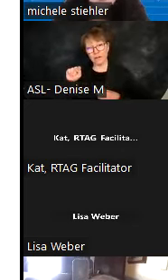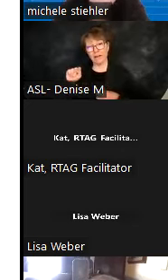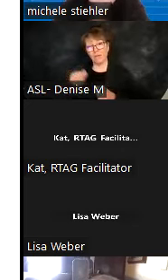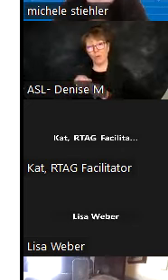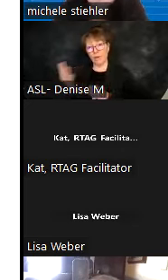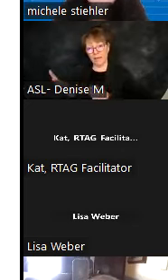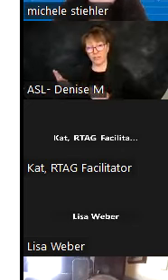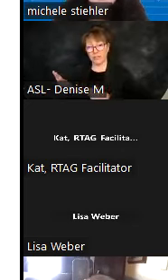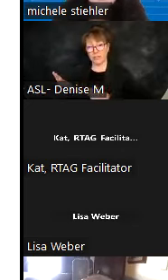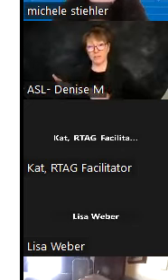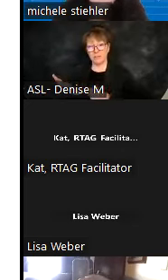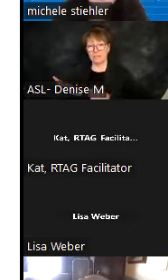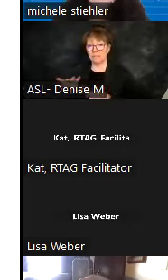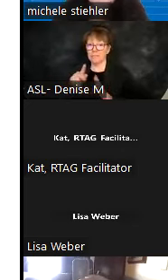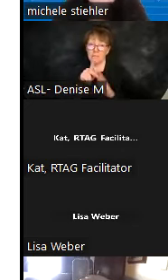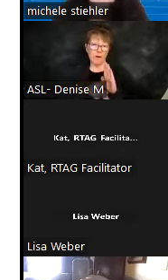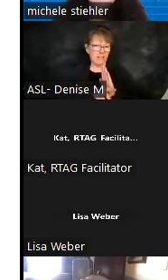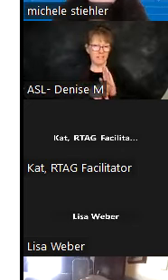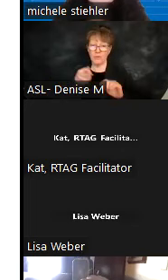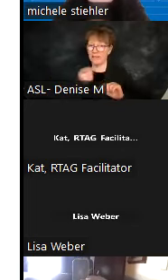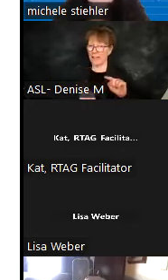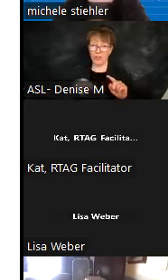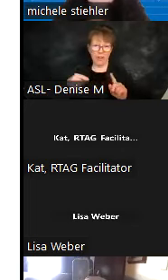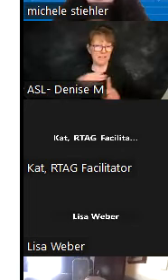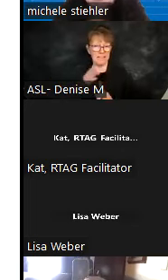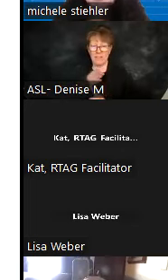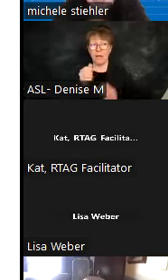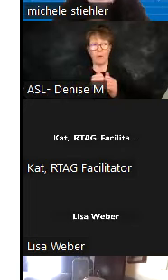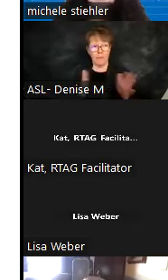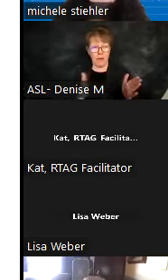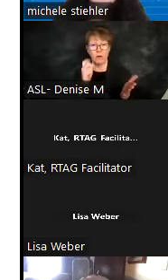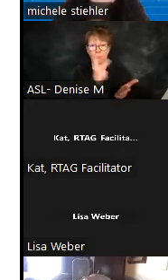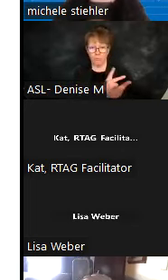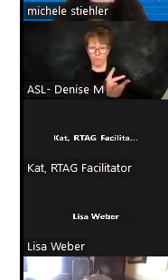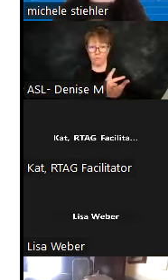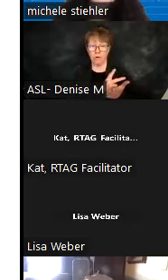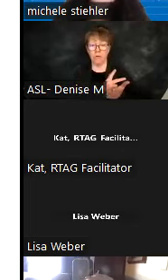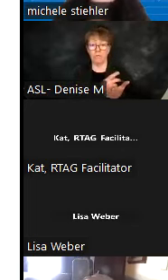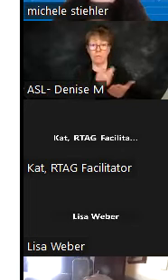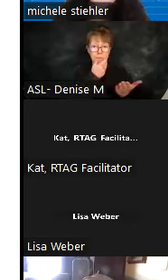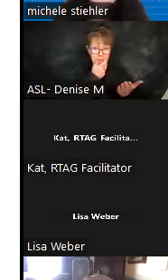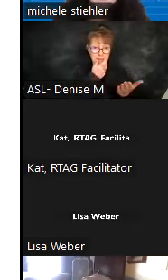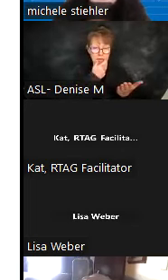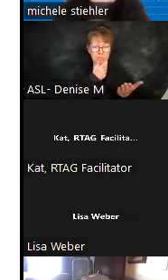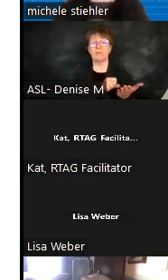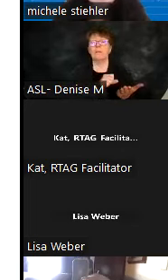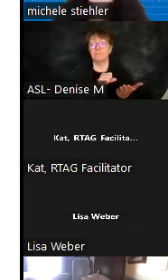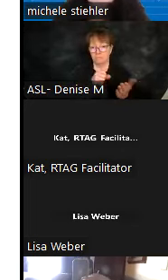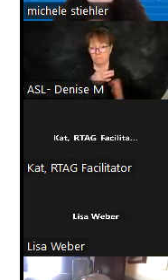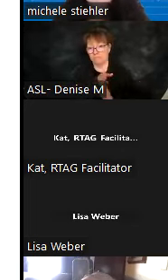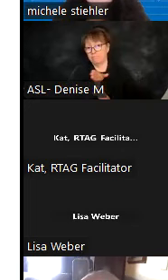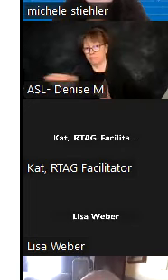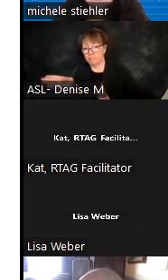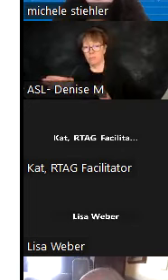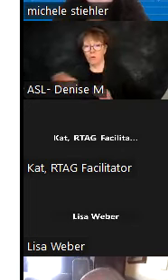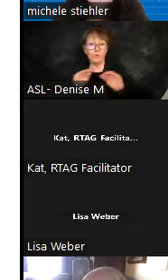ride drivers may not deviate from a manifest without seeking approval from dispatch. No trip modifications can be